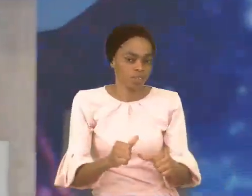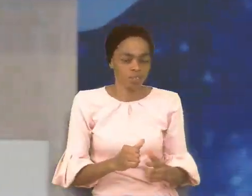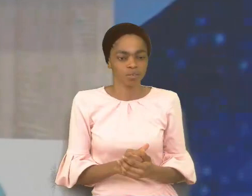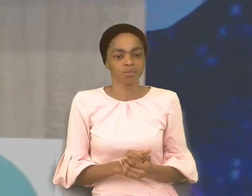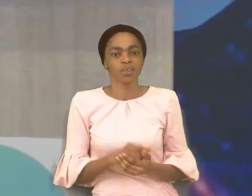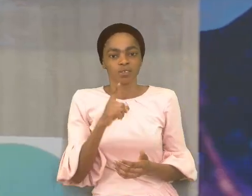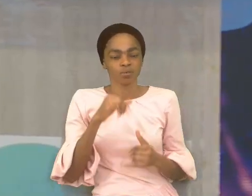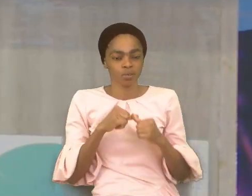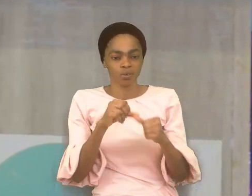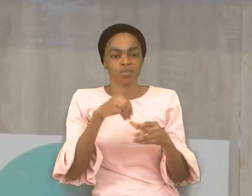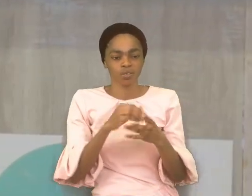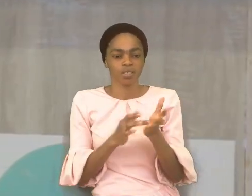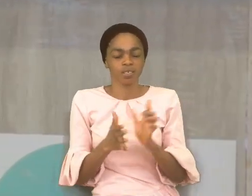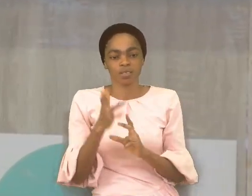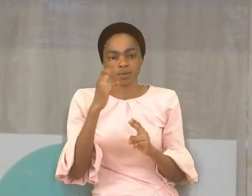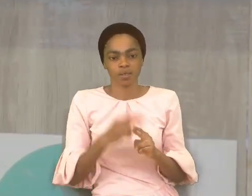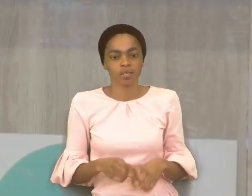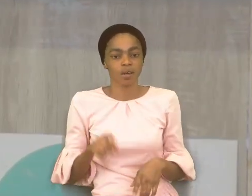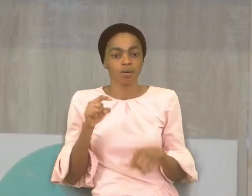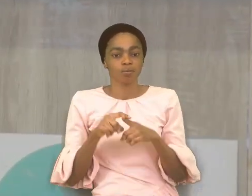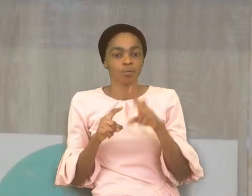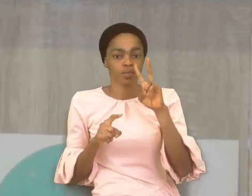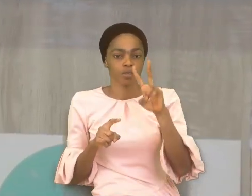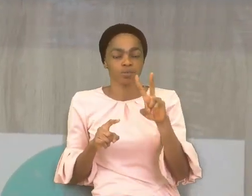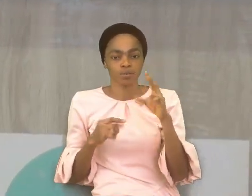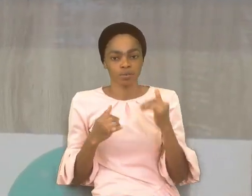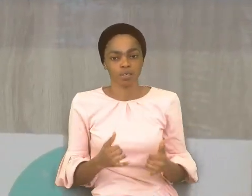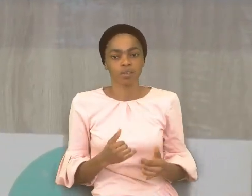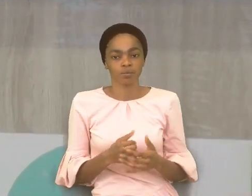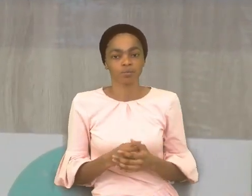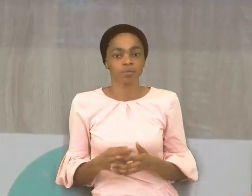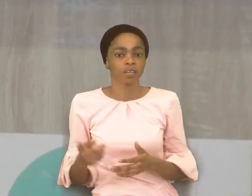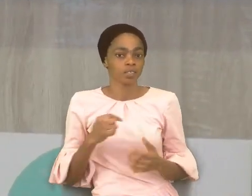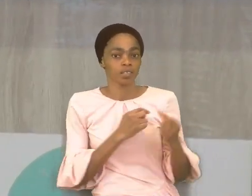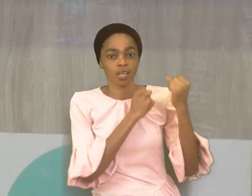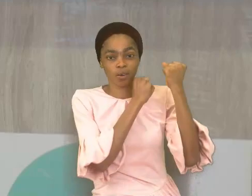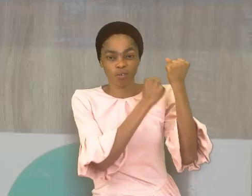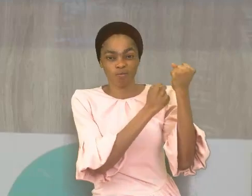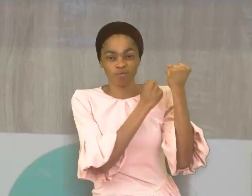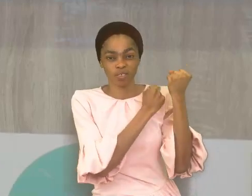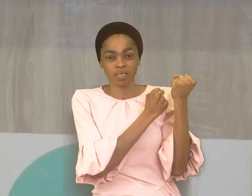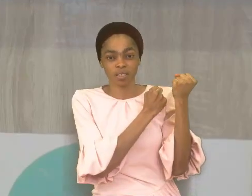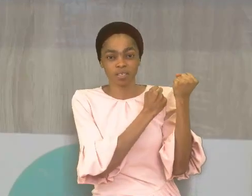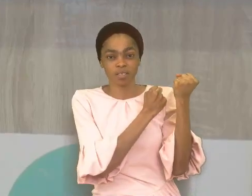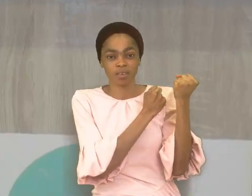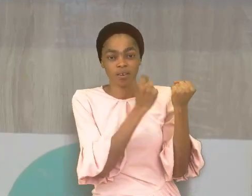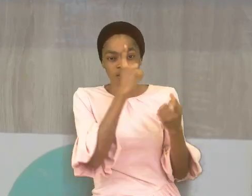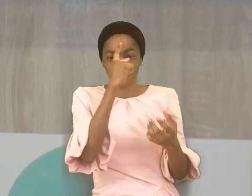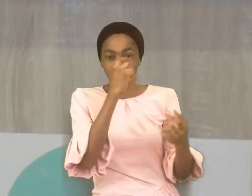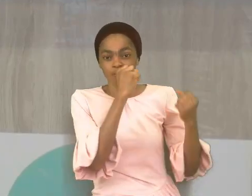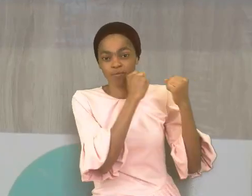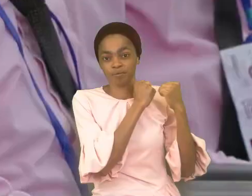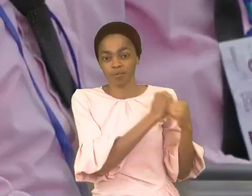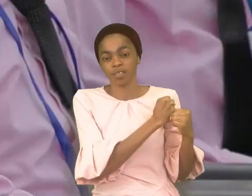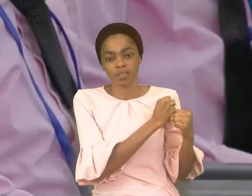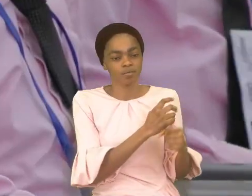number two, the confident faith, not the cowardly faith. Faith is not